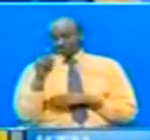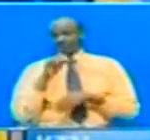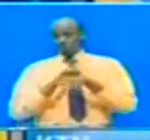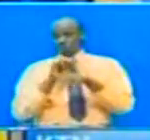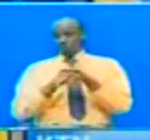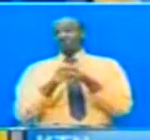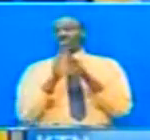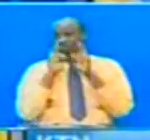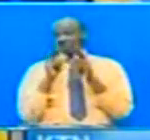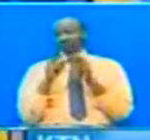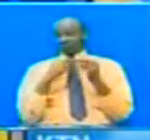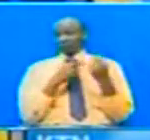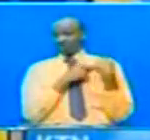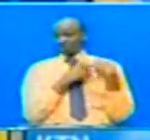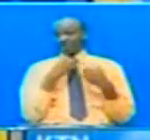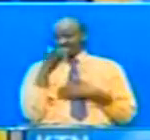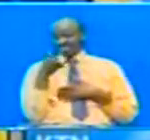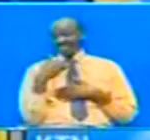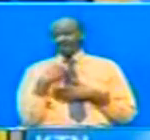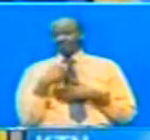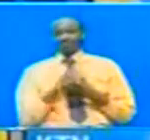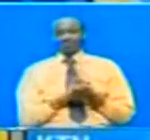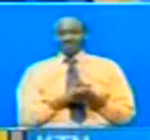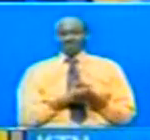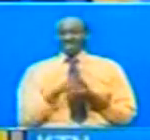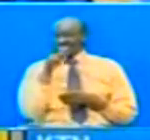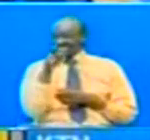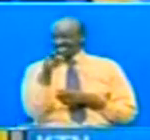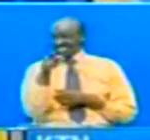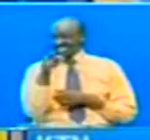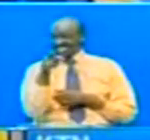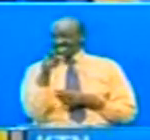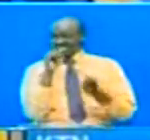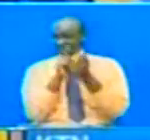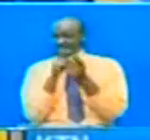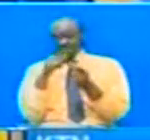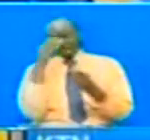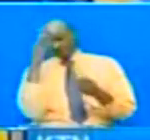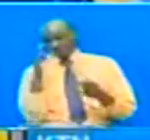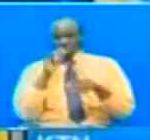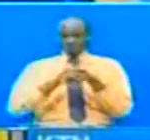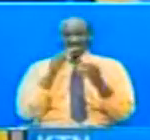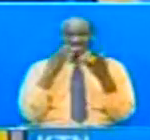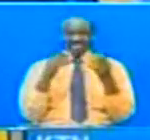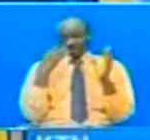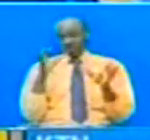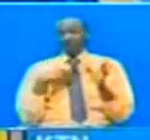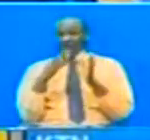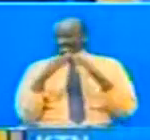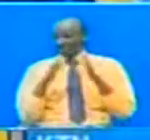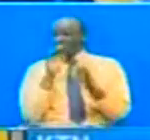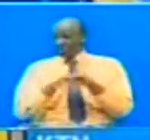So I don't know. On this match, I really don't predict good things for Arsenal,